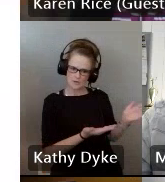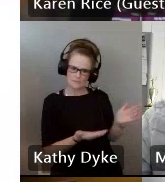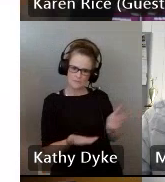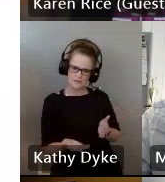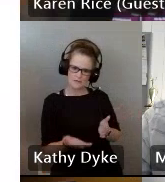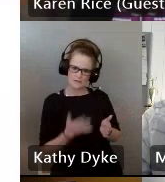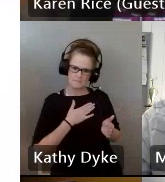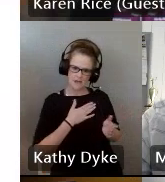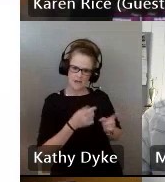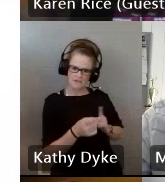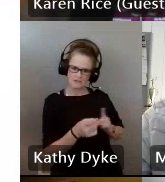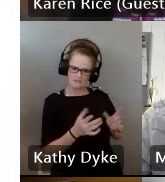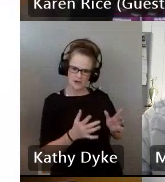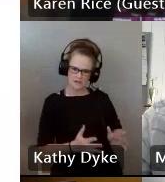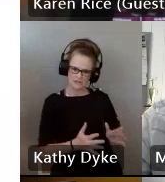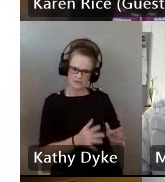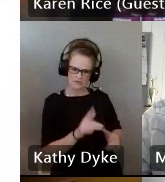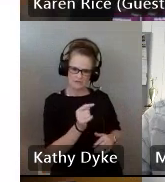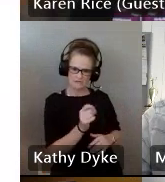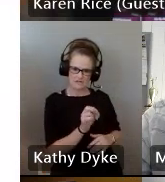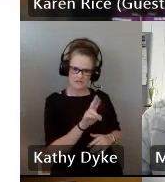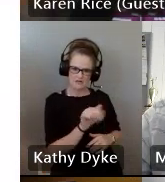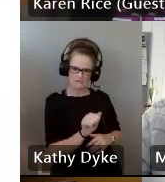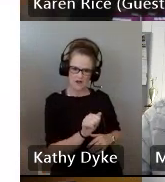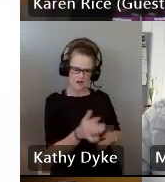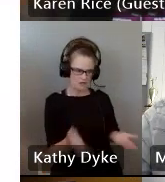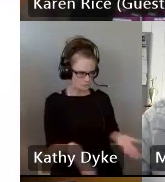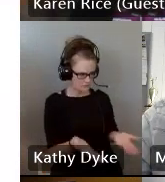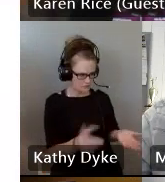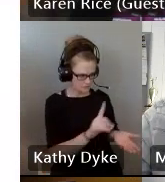my director, Tara? Are you on the line?